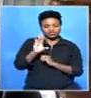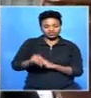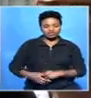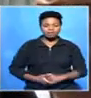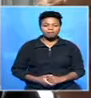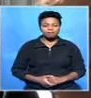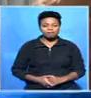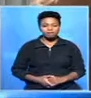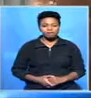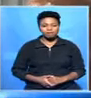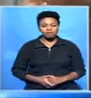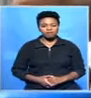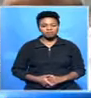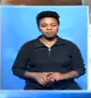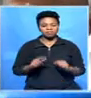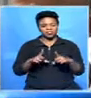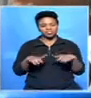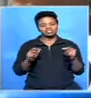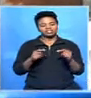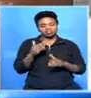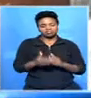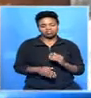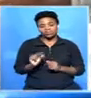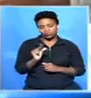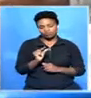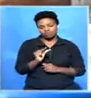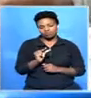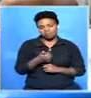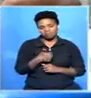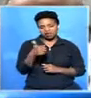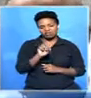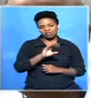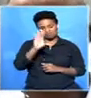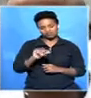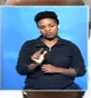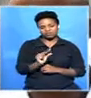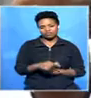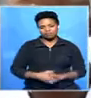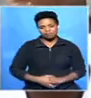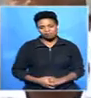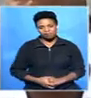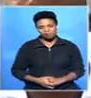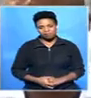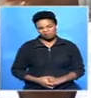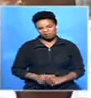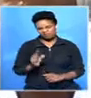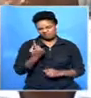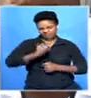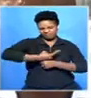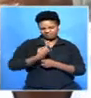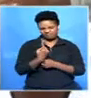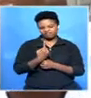coming to an end, so soon you'll be going home. So it's just a few more